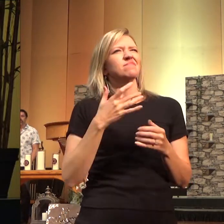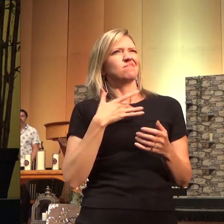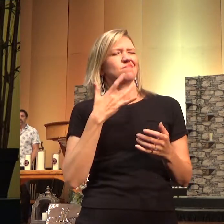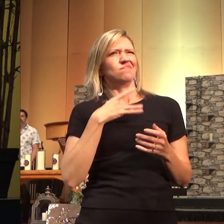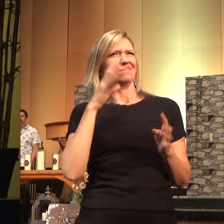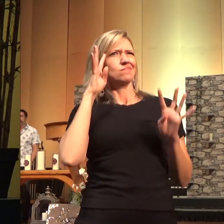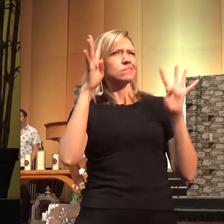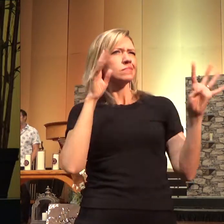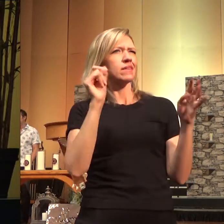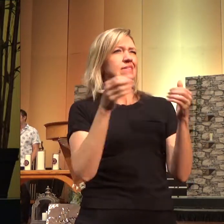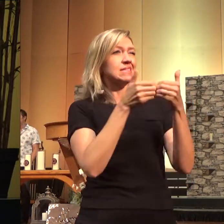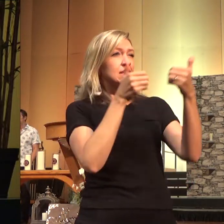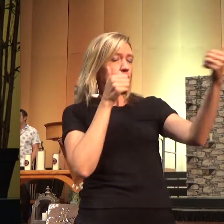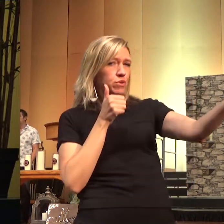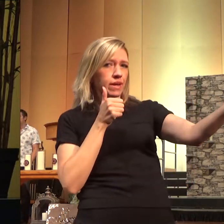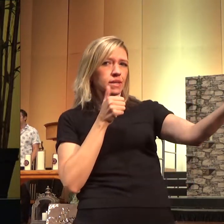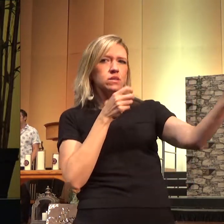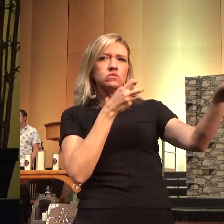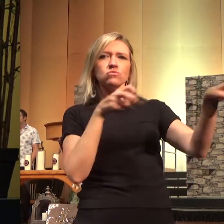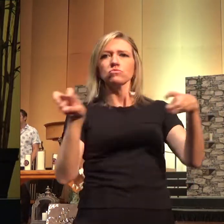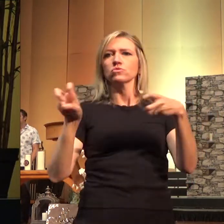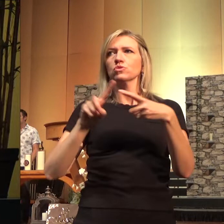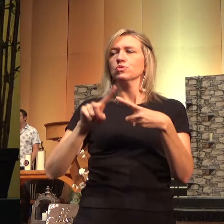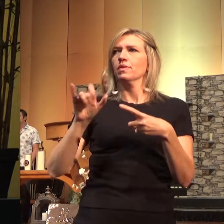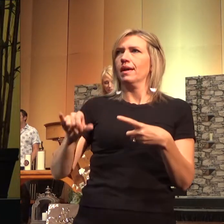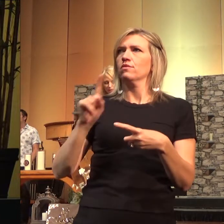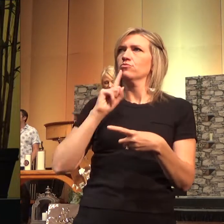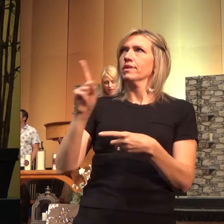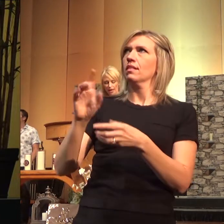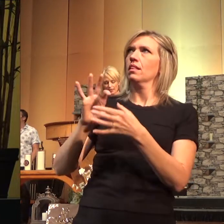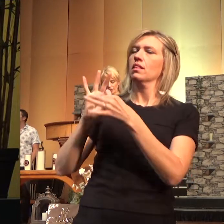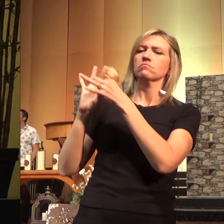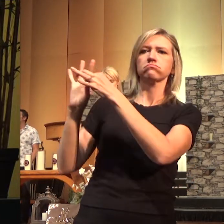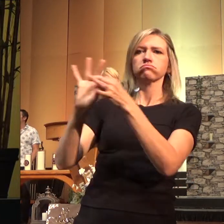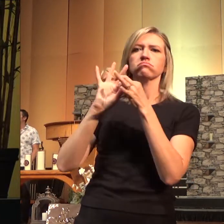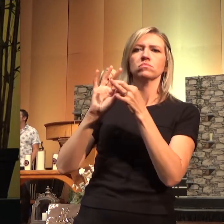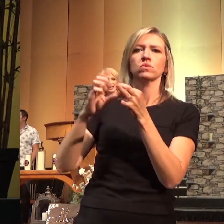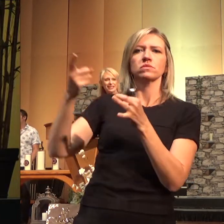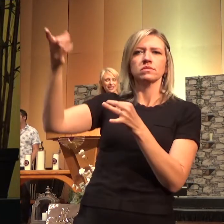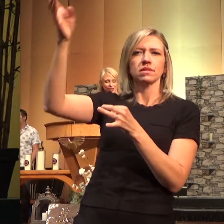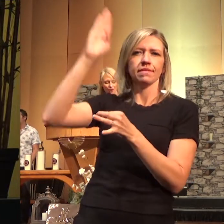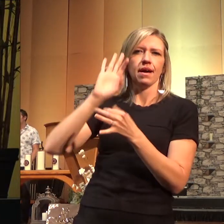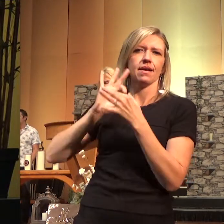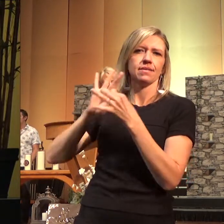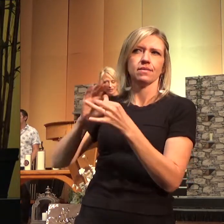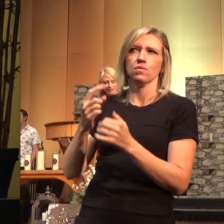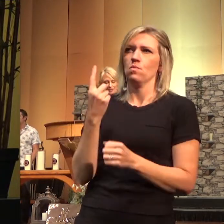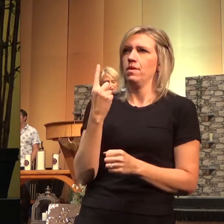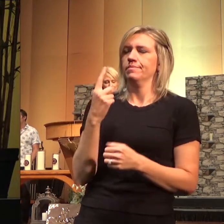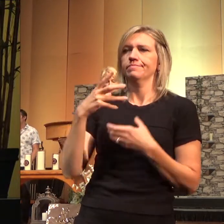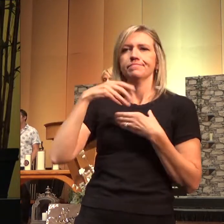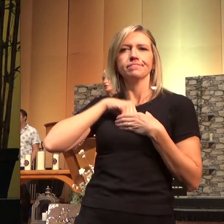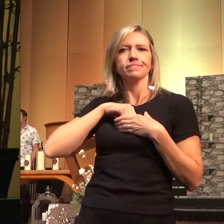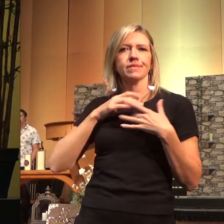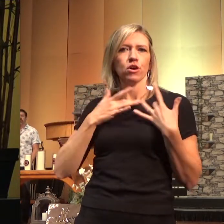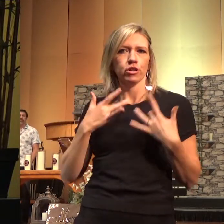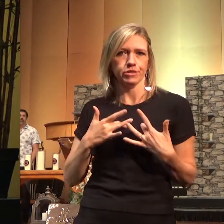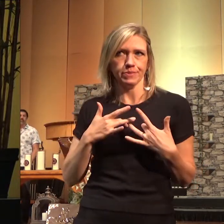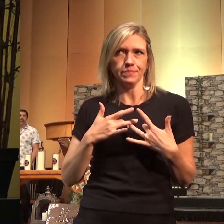of separation to that reality of divine oneness. And this all takes place in the